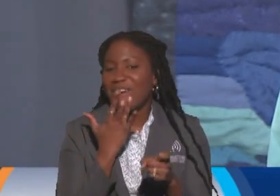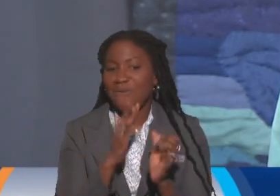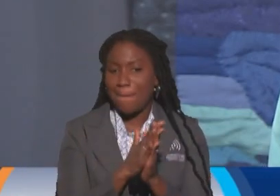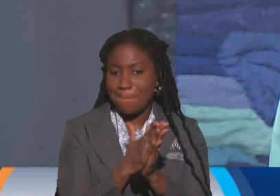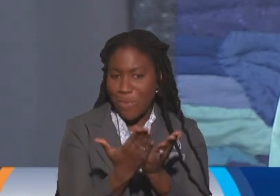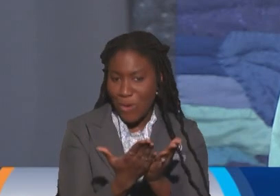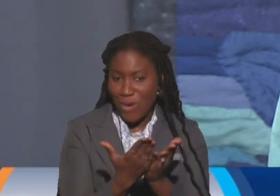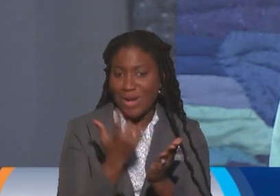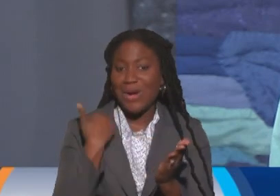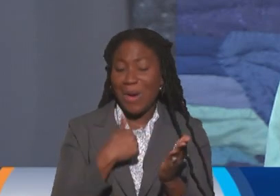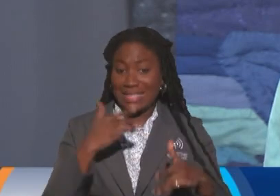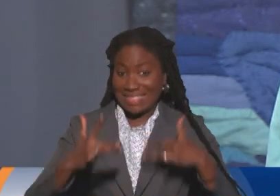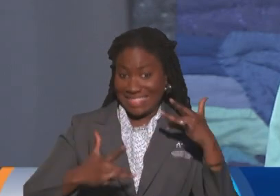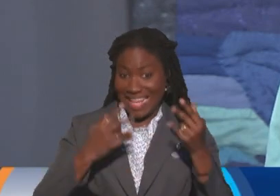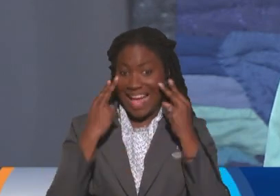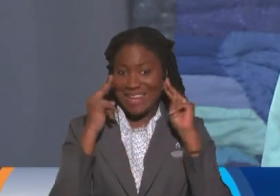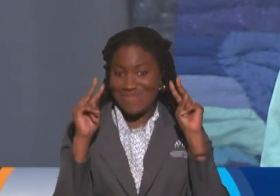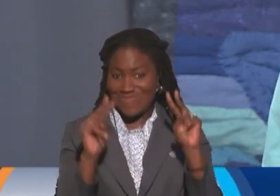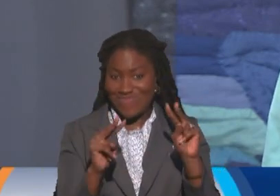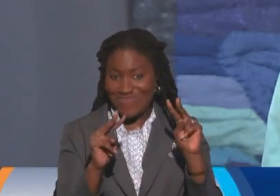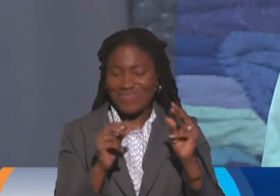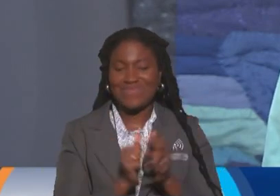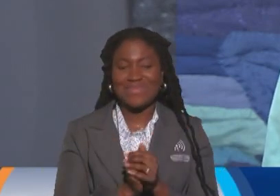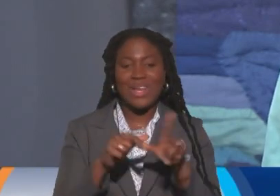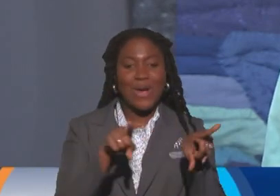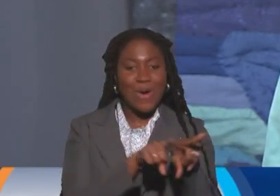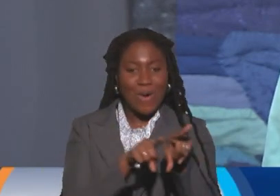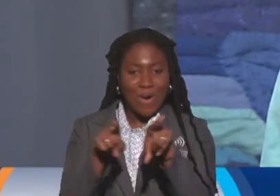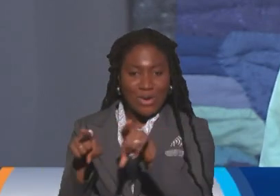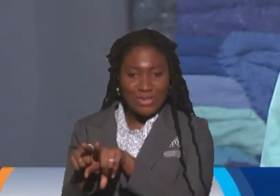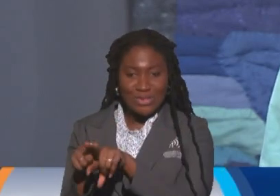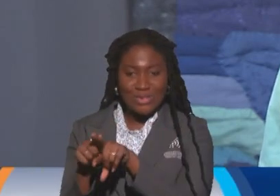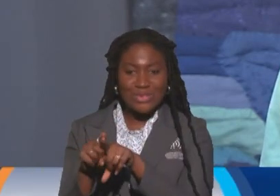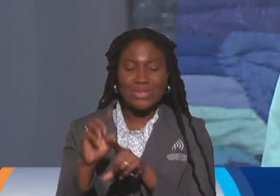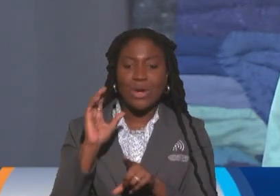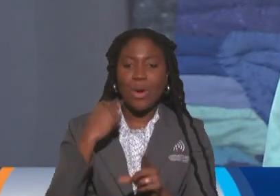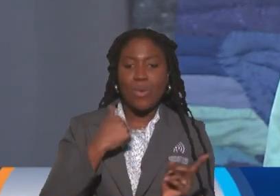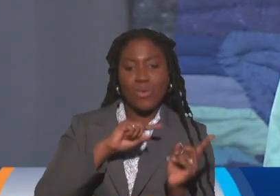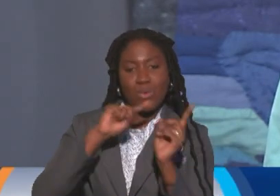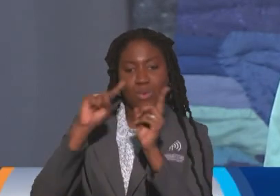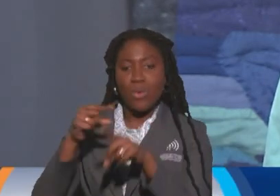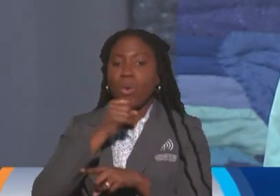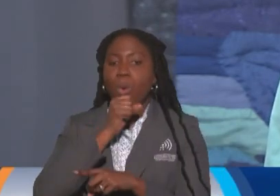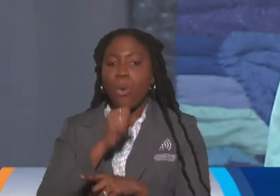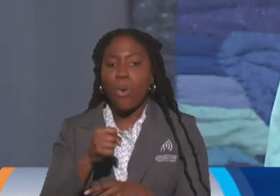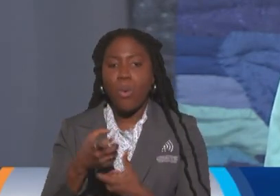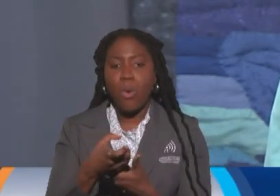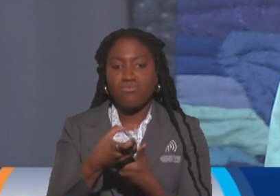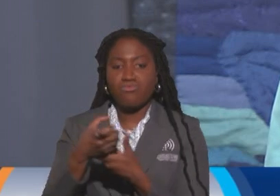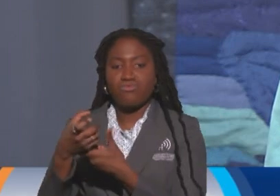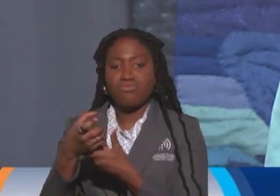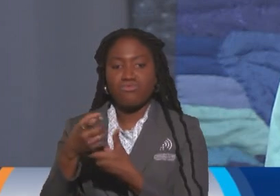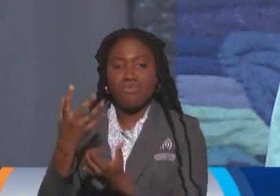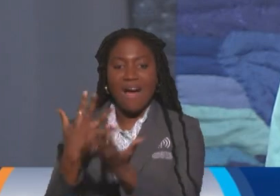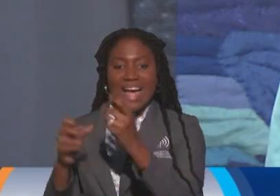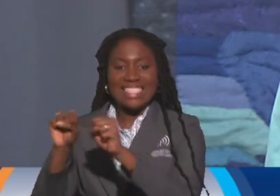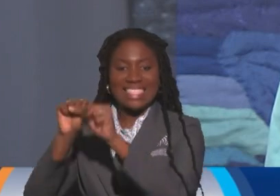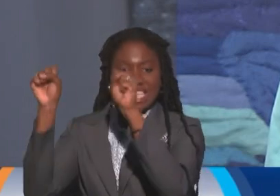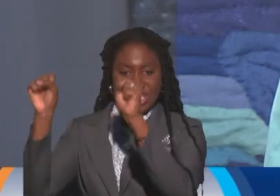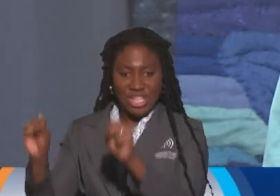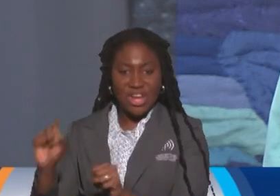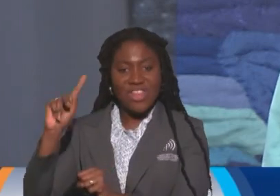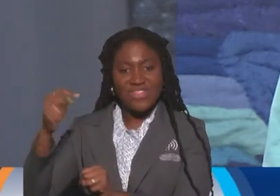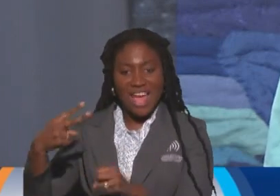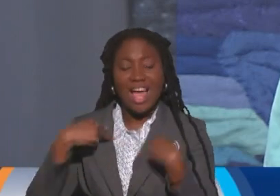we're very looking forward to that. We are also going to be over at Old Fire Station on the Thursday, where we have 2